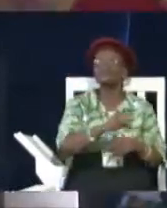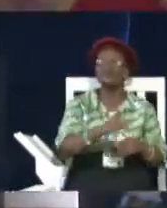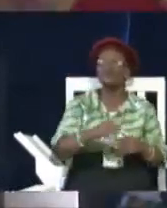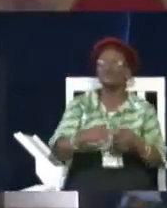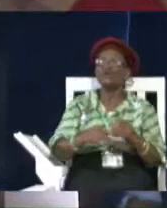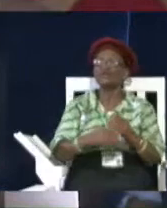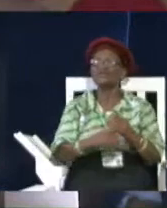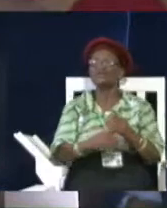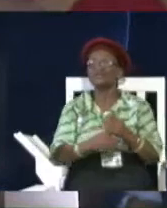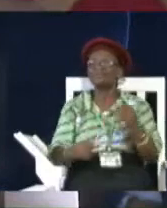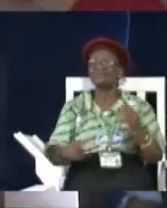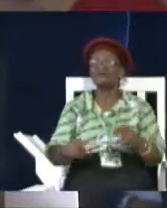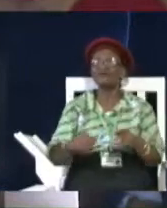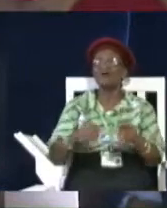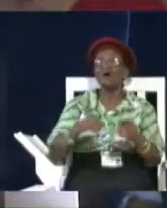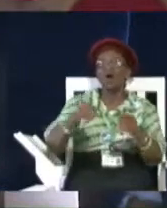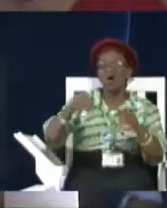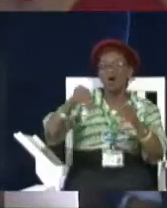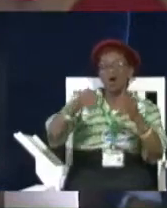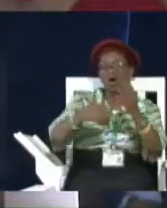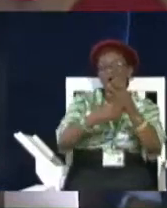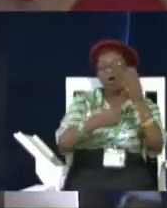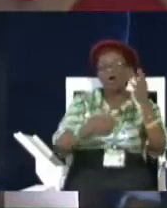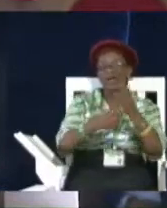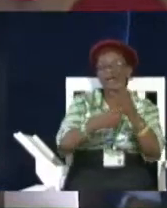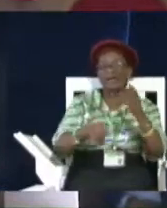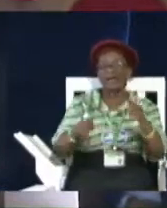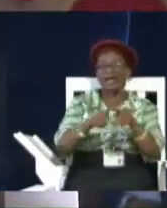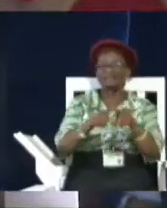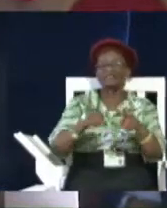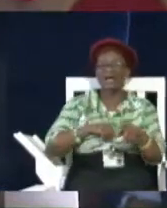Oil, as I'm sure you know,